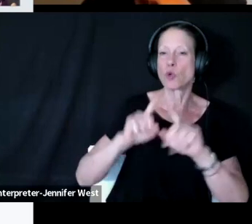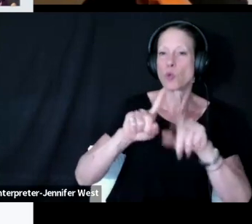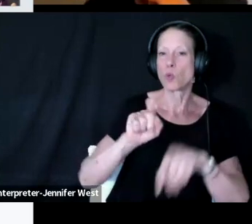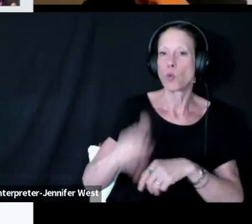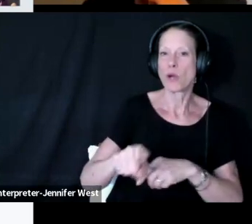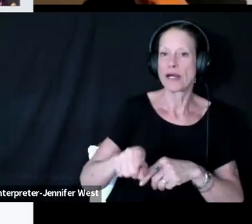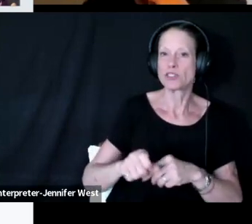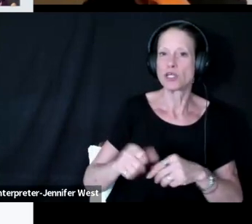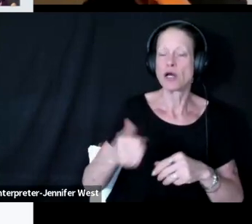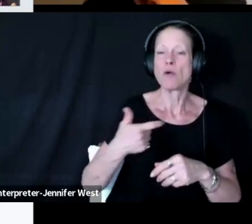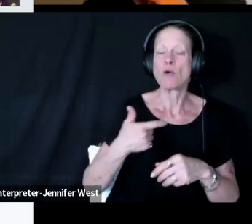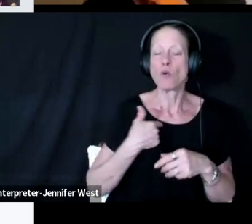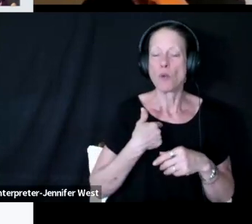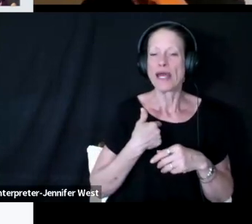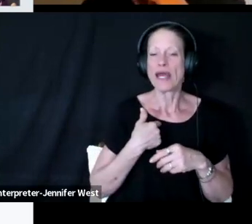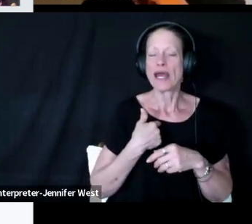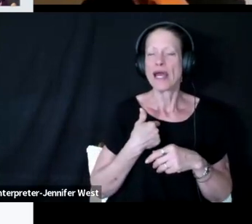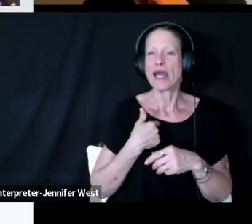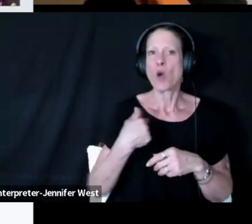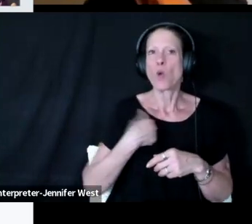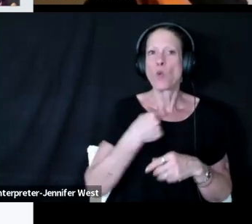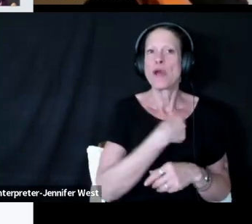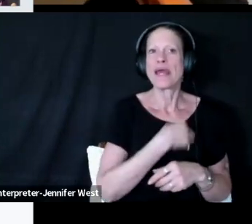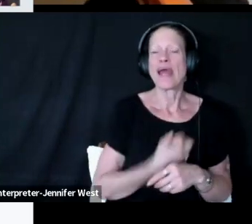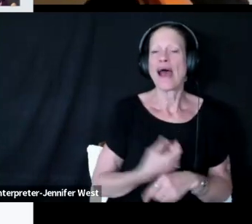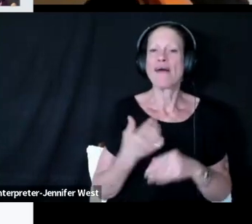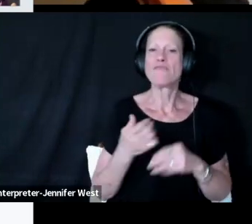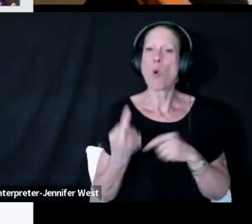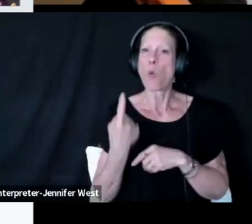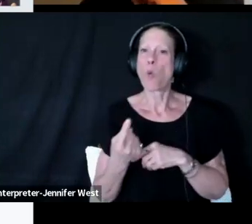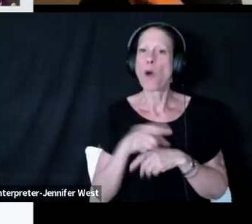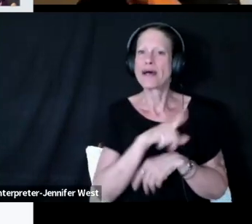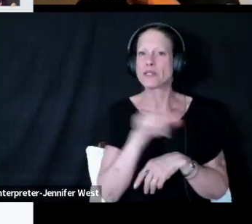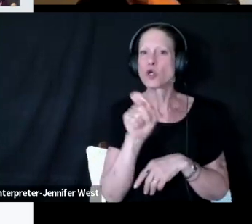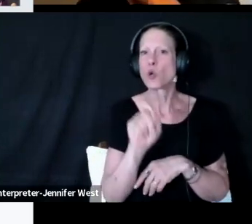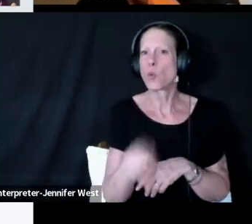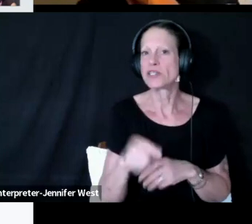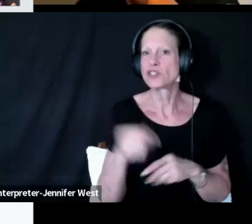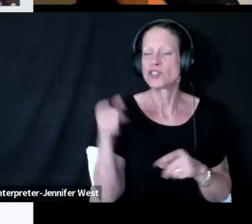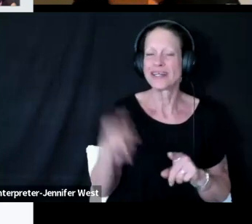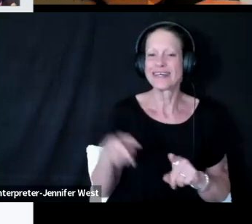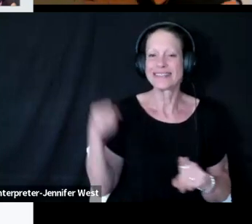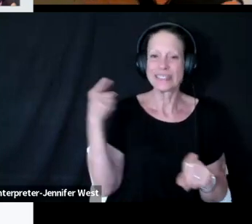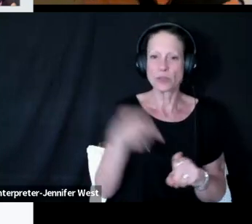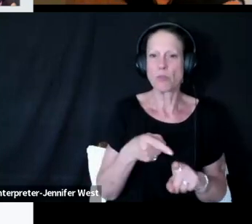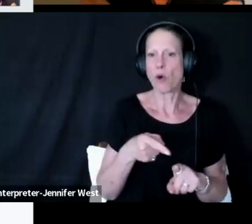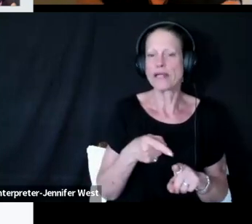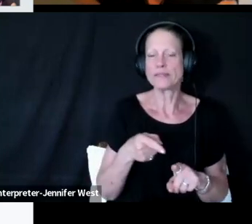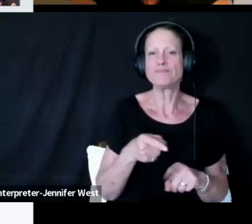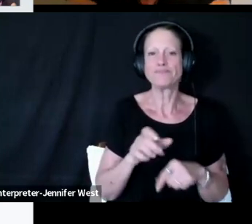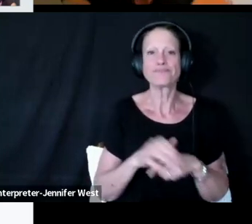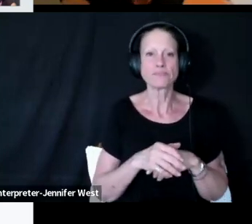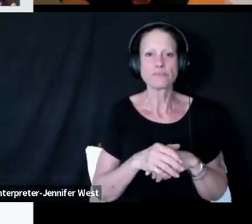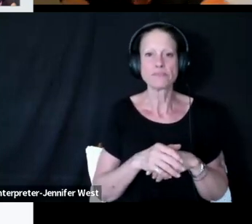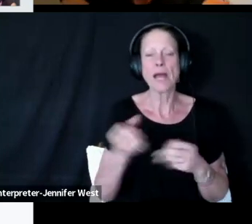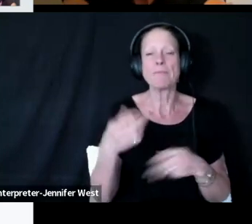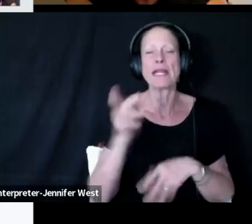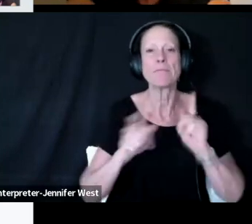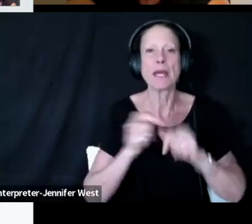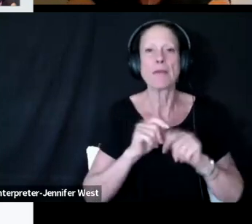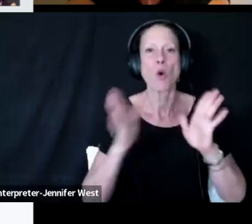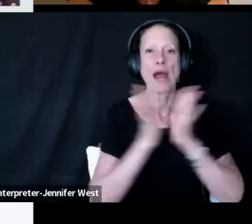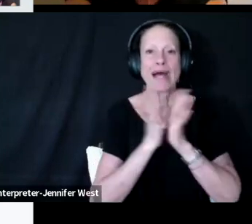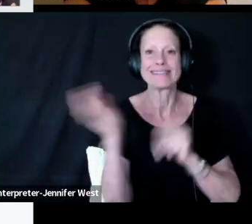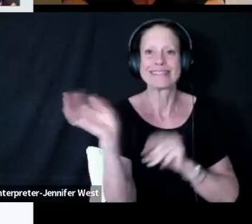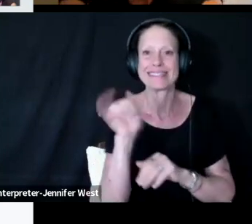kind of one question at this point. And I think you probably answered it, but I'll repeat it anyway.